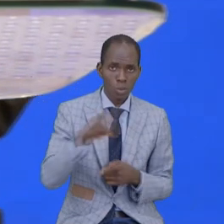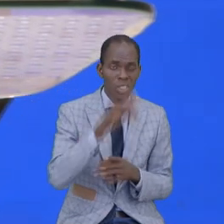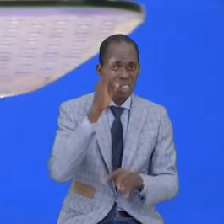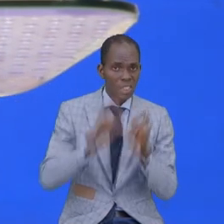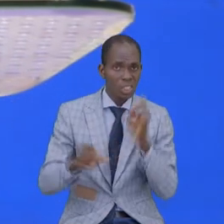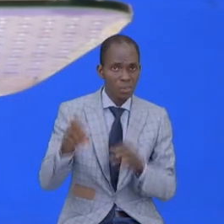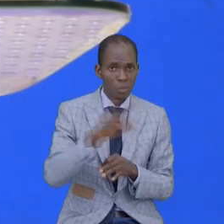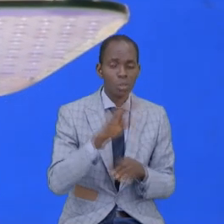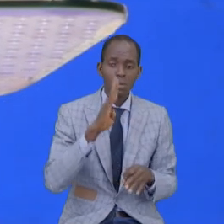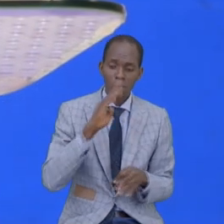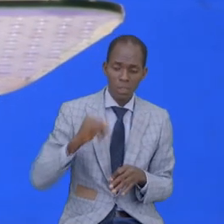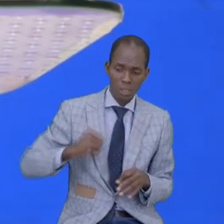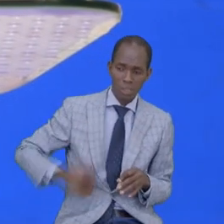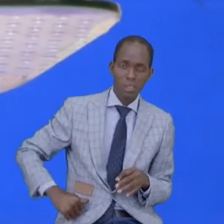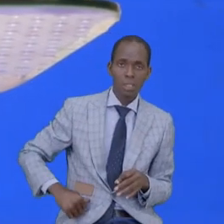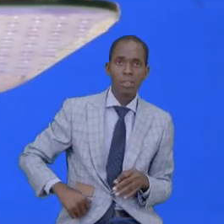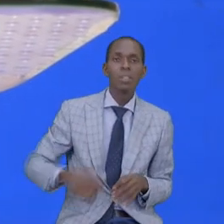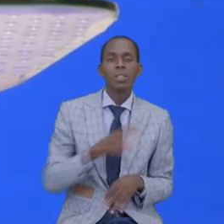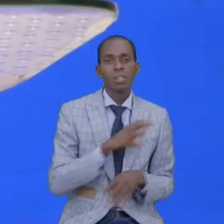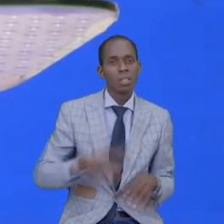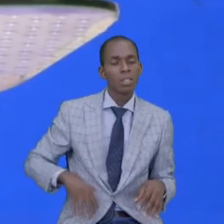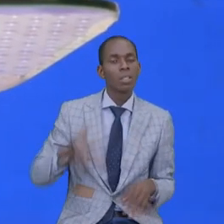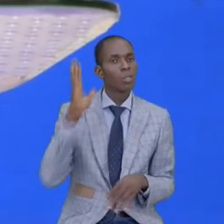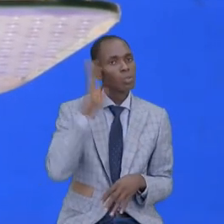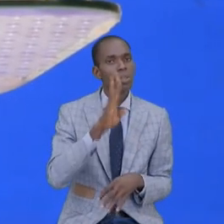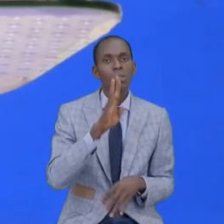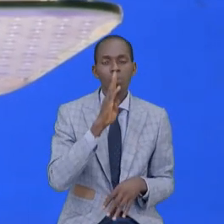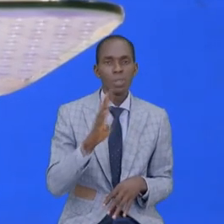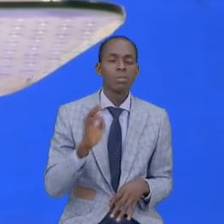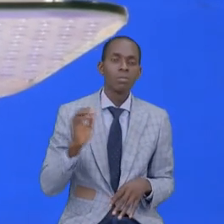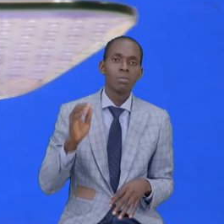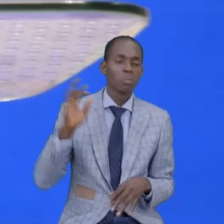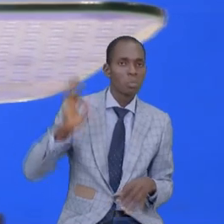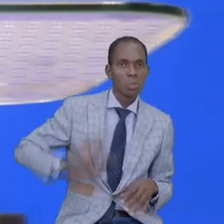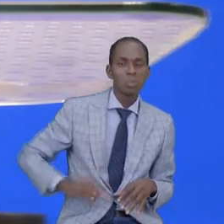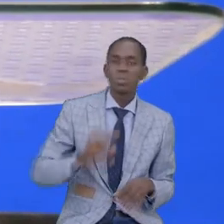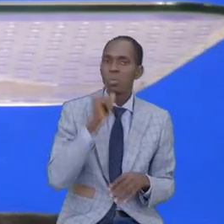circumcised, Christ shall profit you nothing. Look at verse 3.